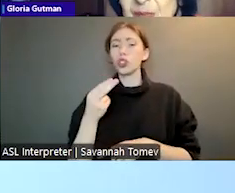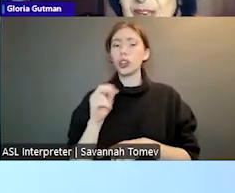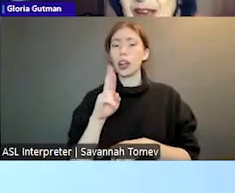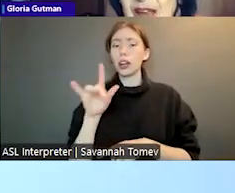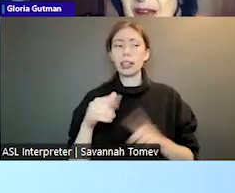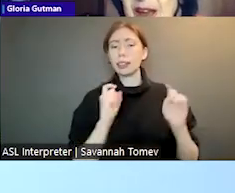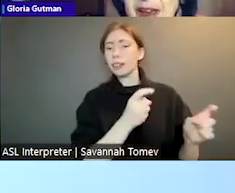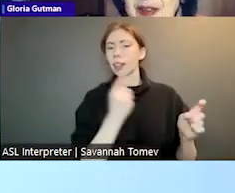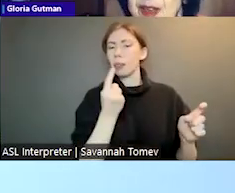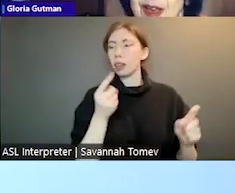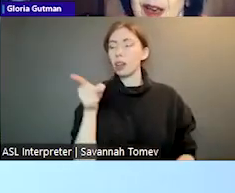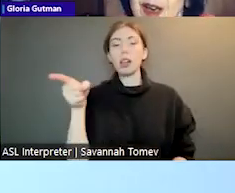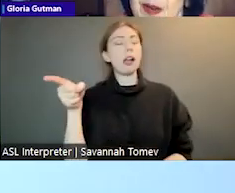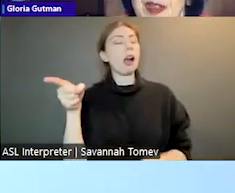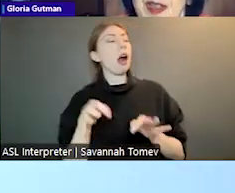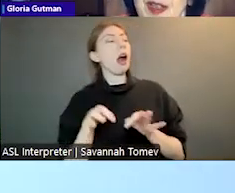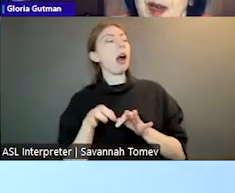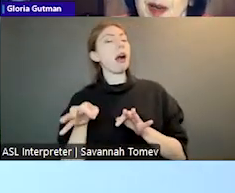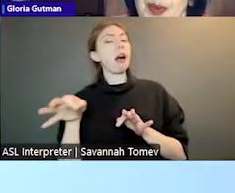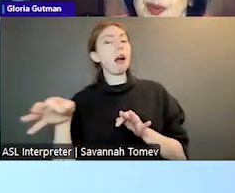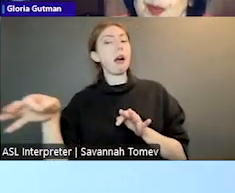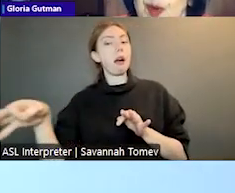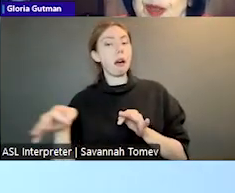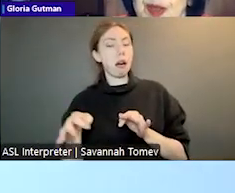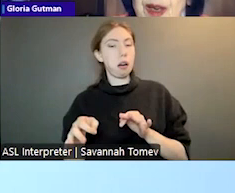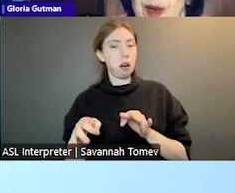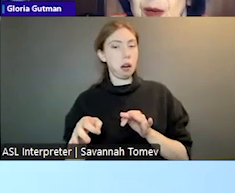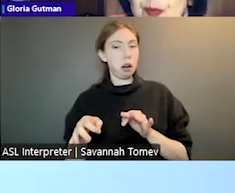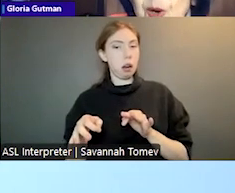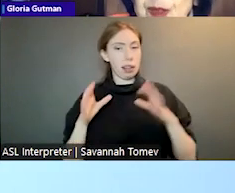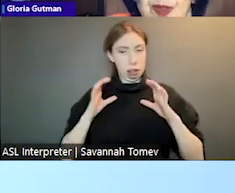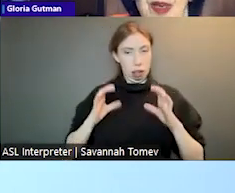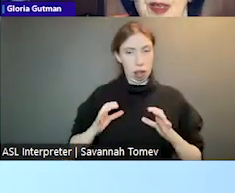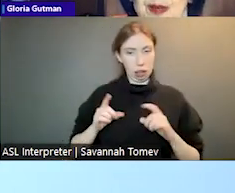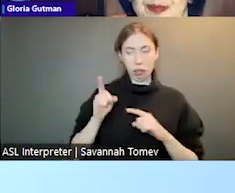stalled, and the person was